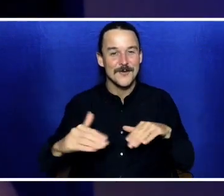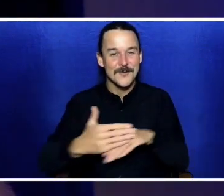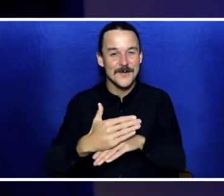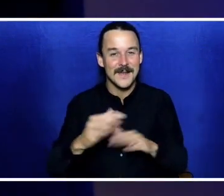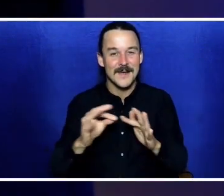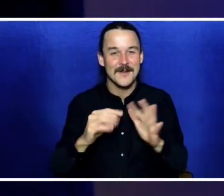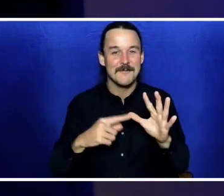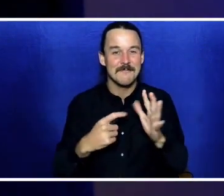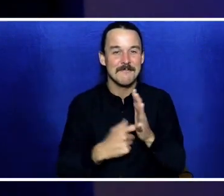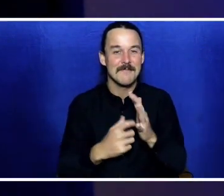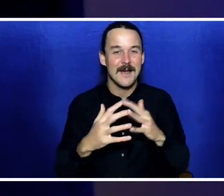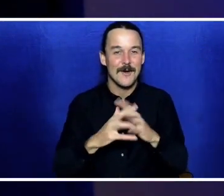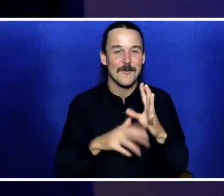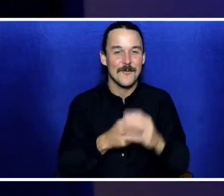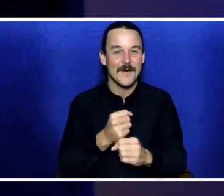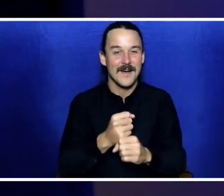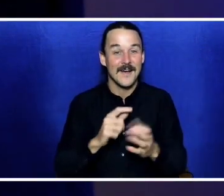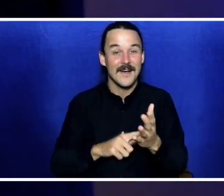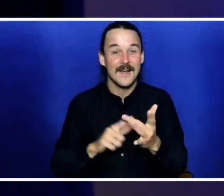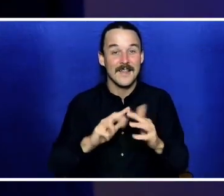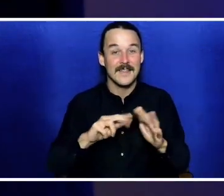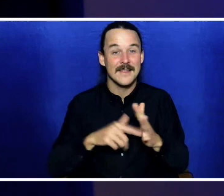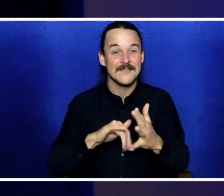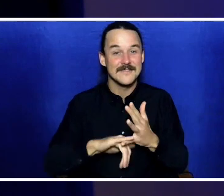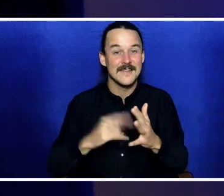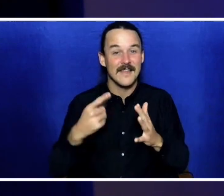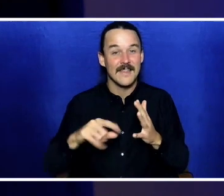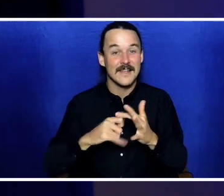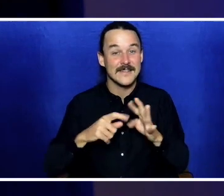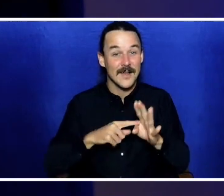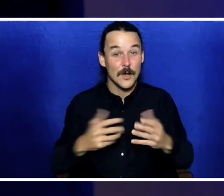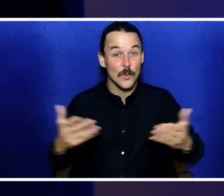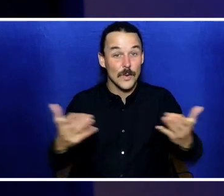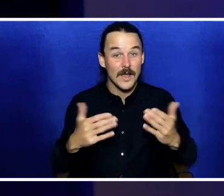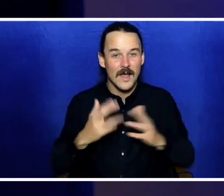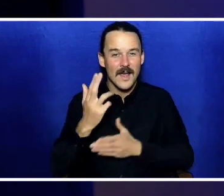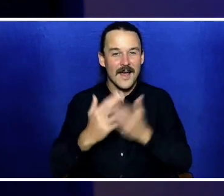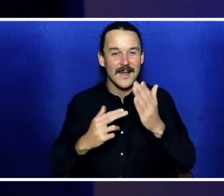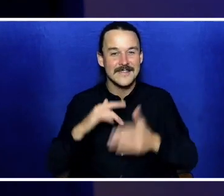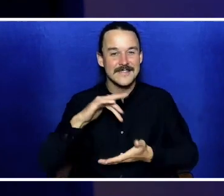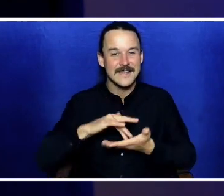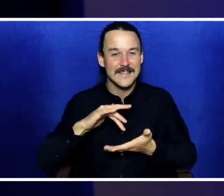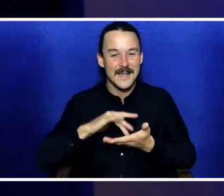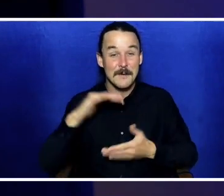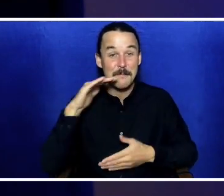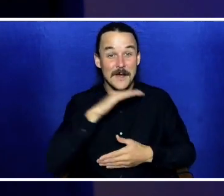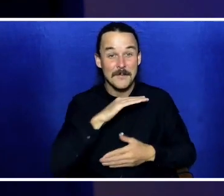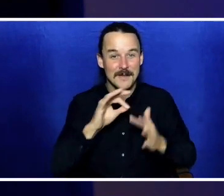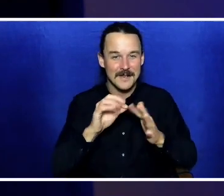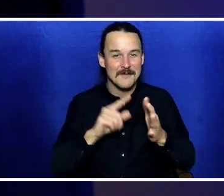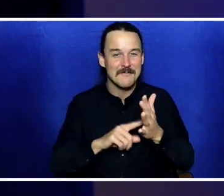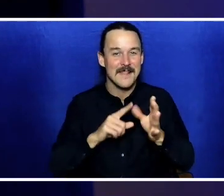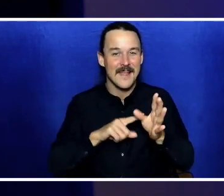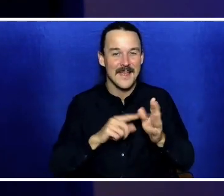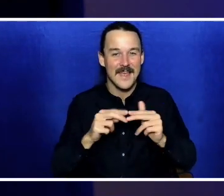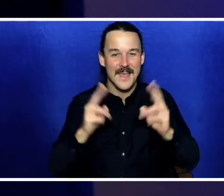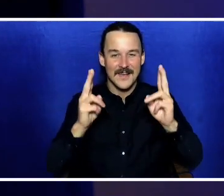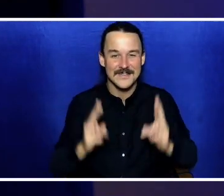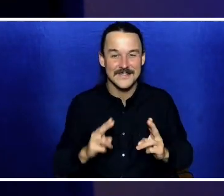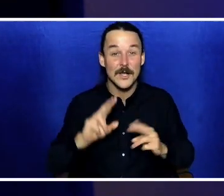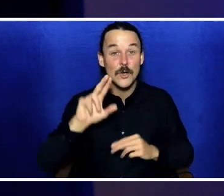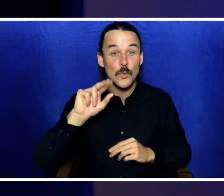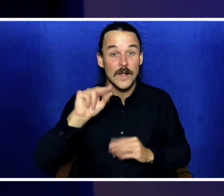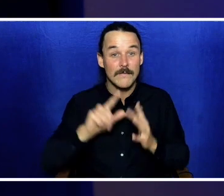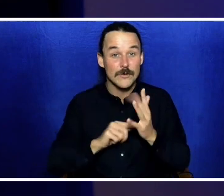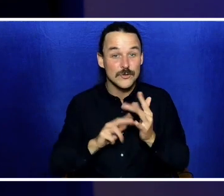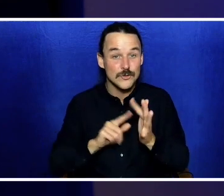Pa Wong Lifts the Sky will be performed at Art Centre Melbourne in the Playhouse on the 12th of June, which will also be live streamed. There will be a